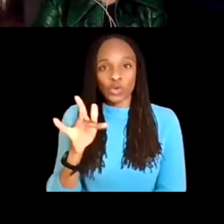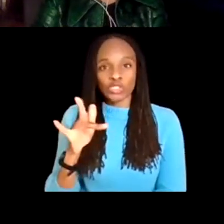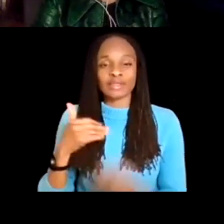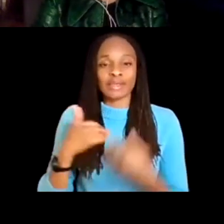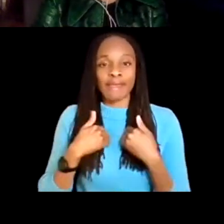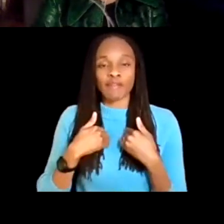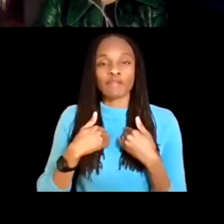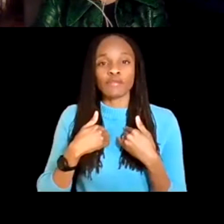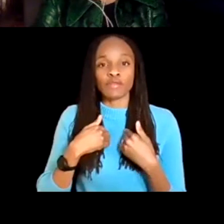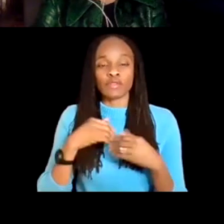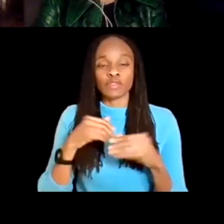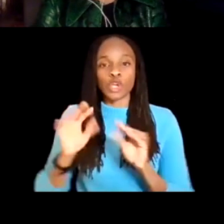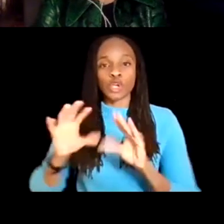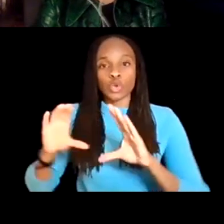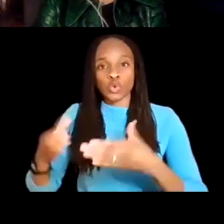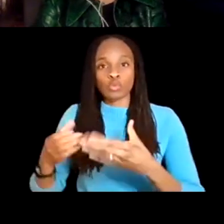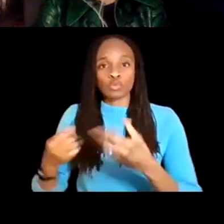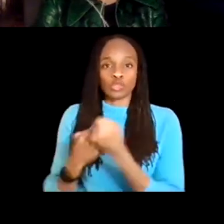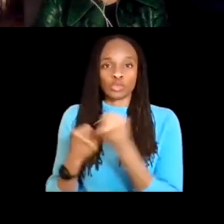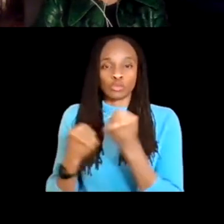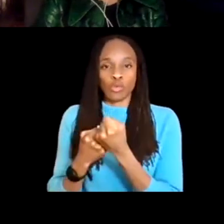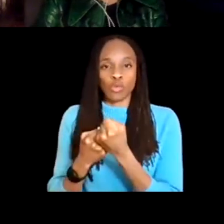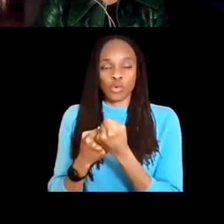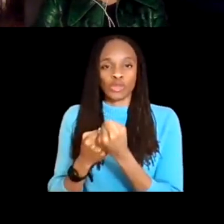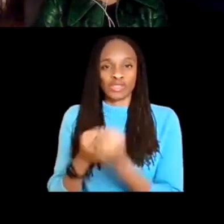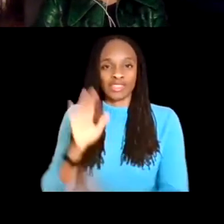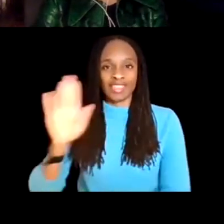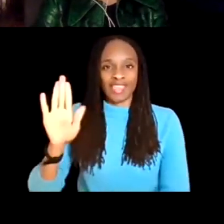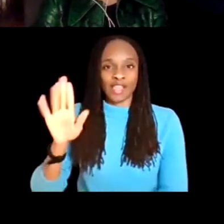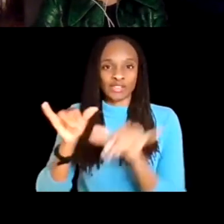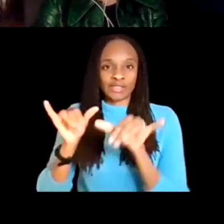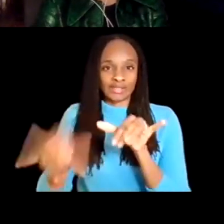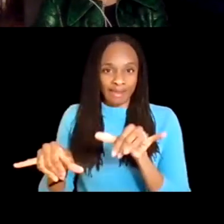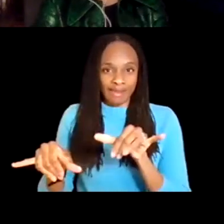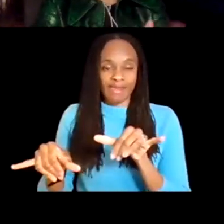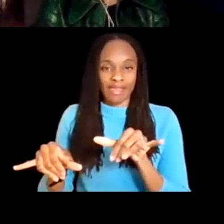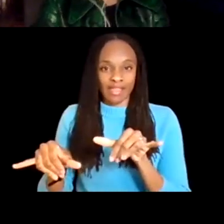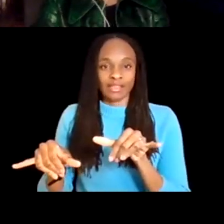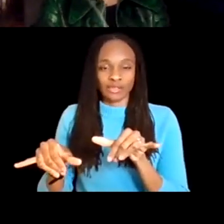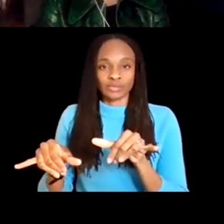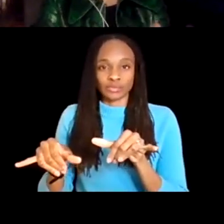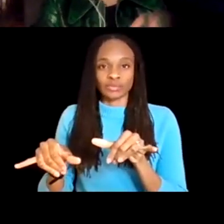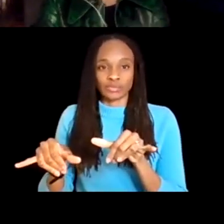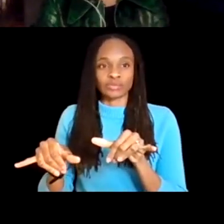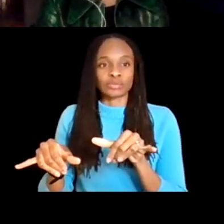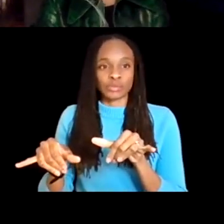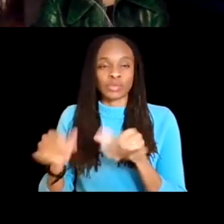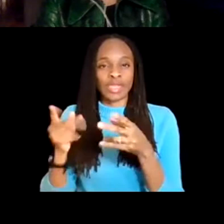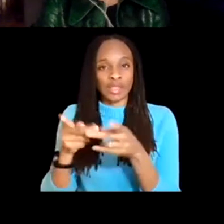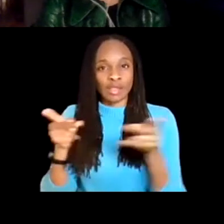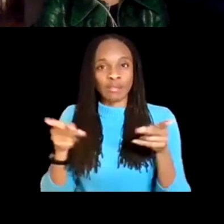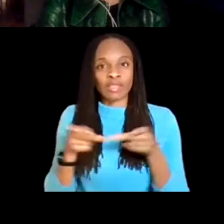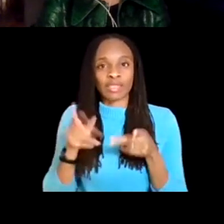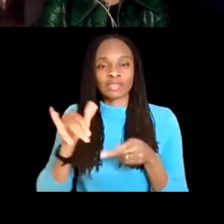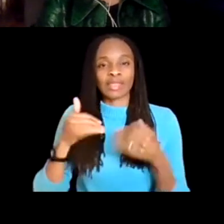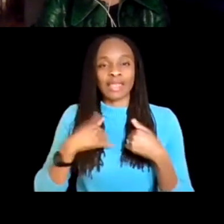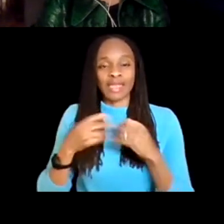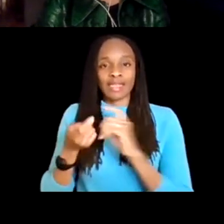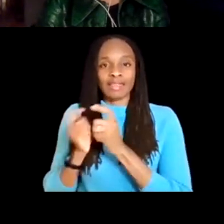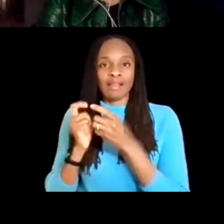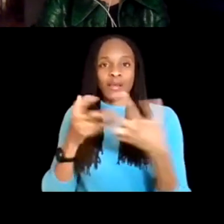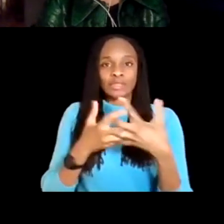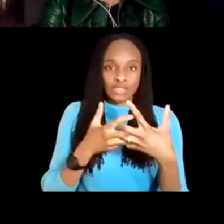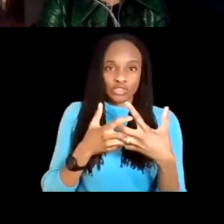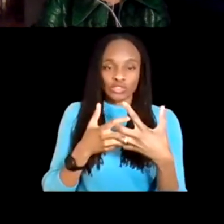group support their stay in you know, a place that had accommodations.